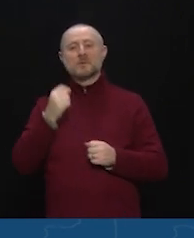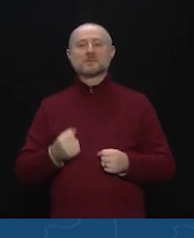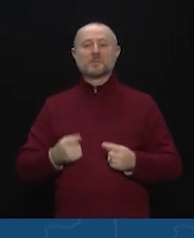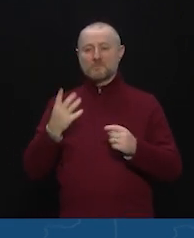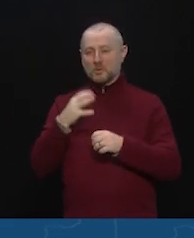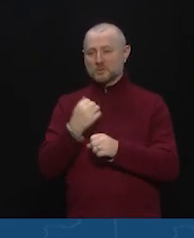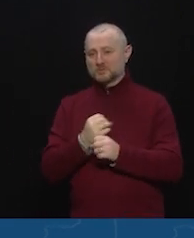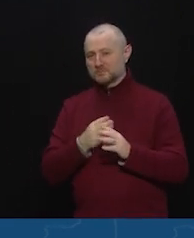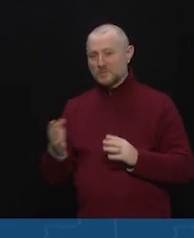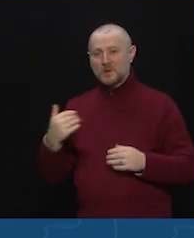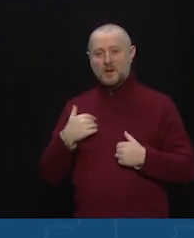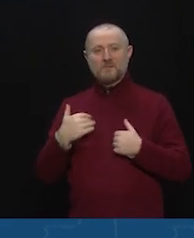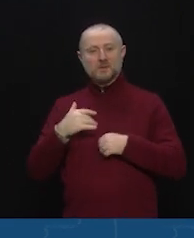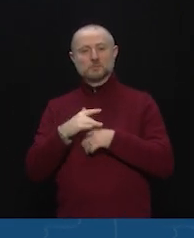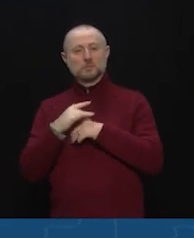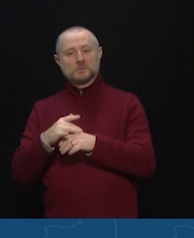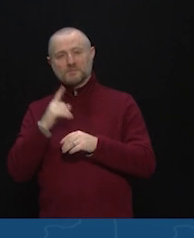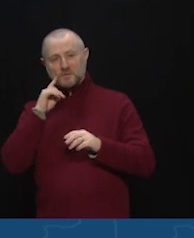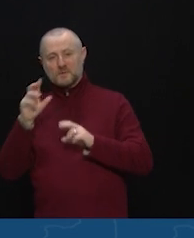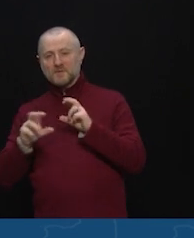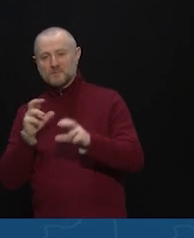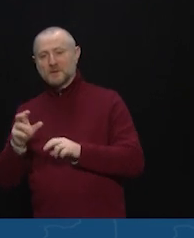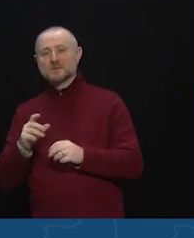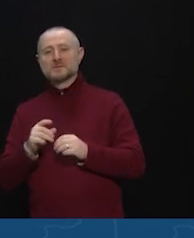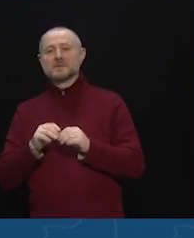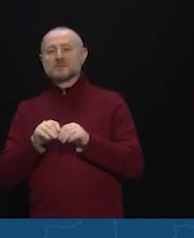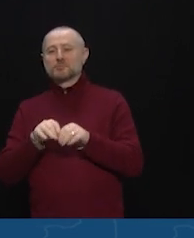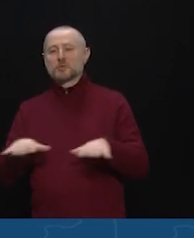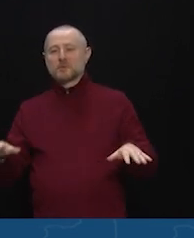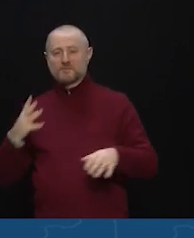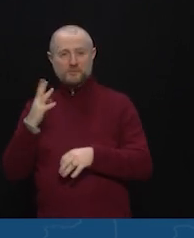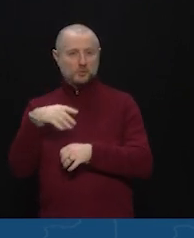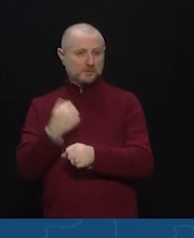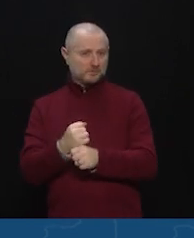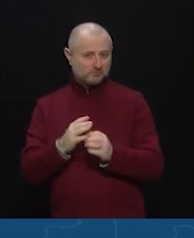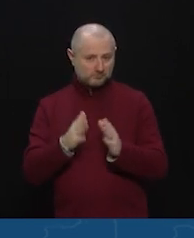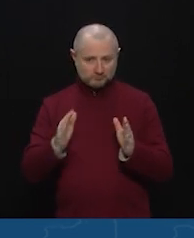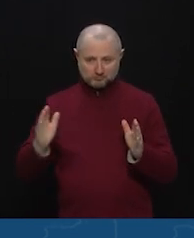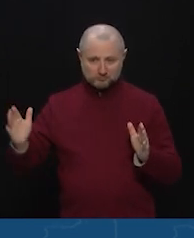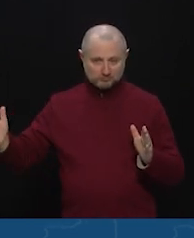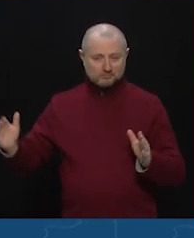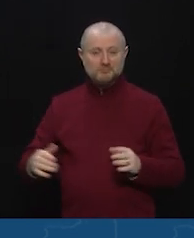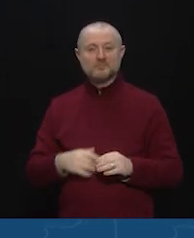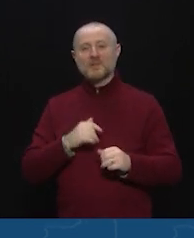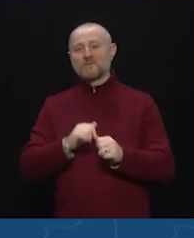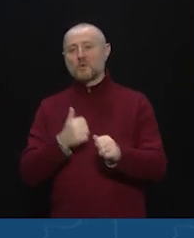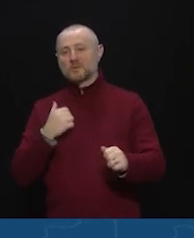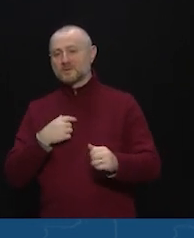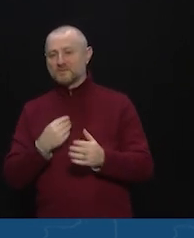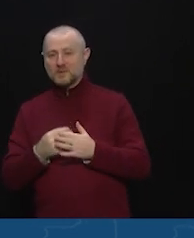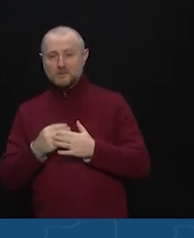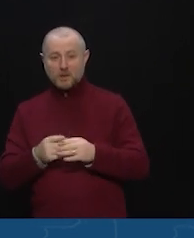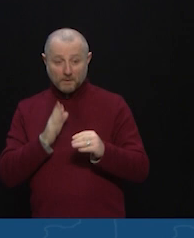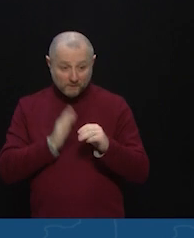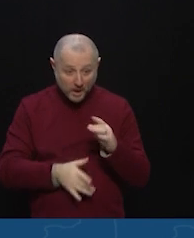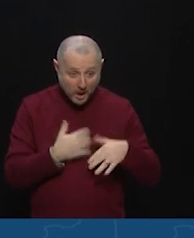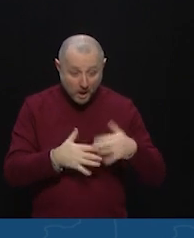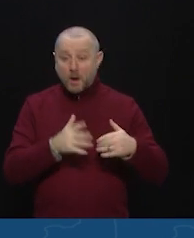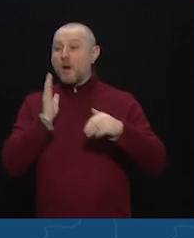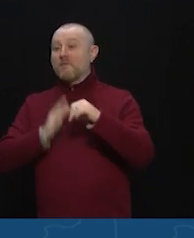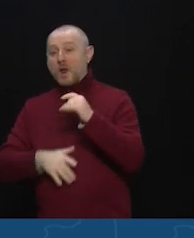make investments, and we spread it out over 4 years to avoid a fiscal cliff and to make sure that what we're seeing on the revenue